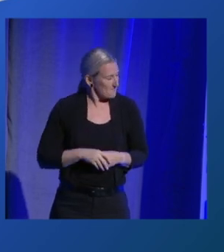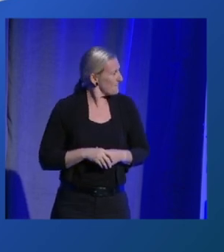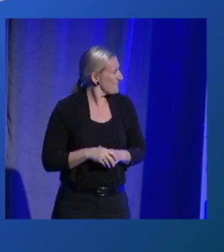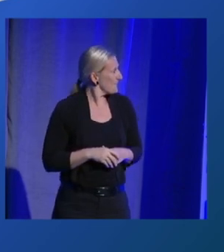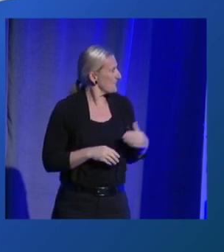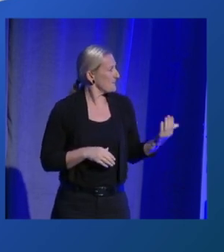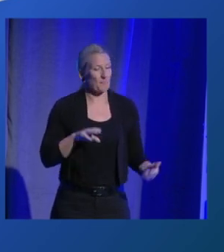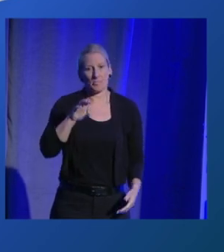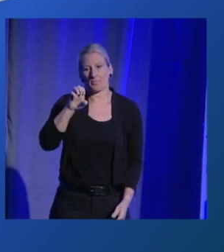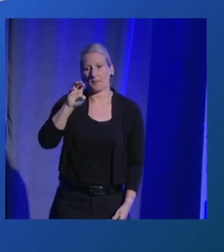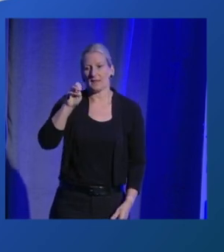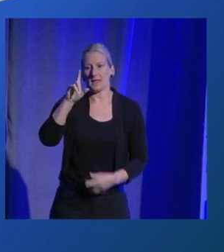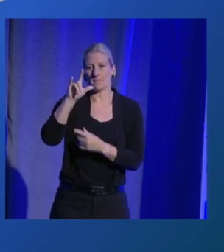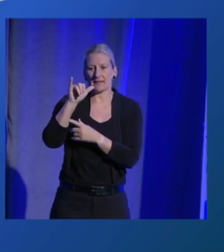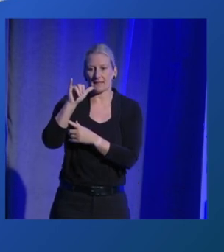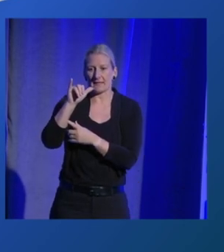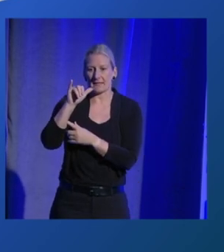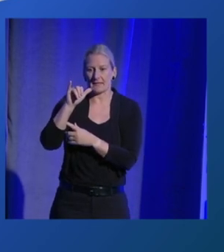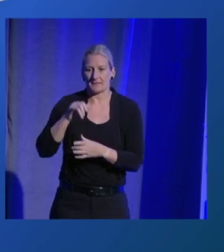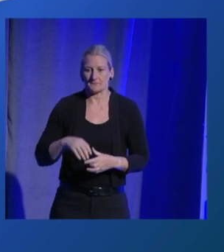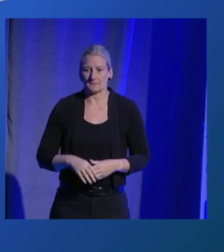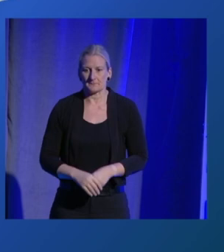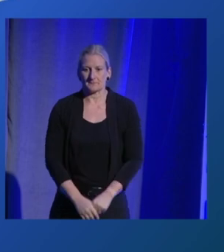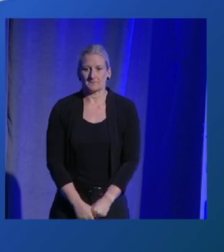Lo we all go